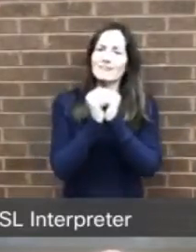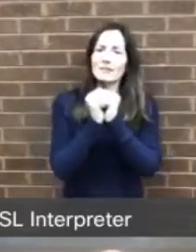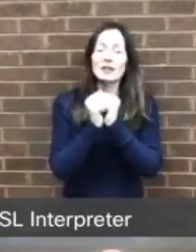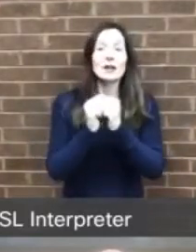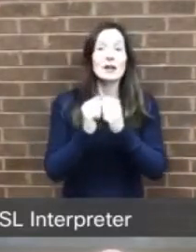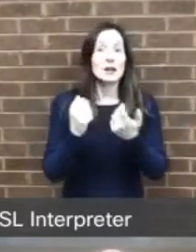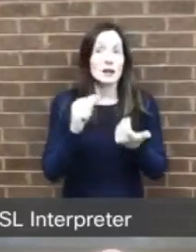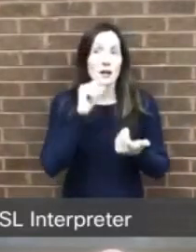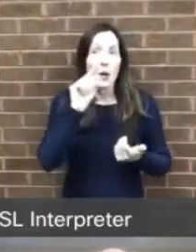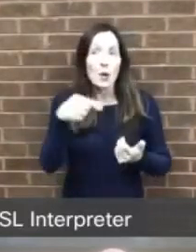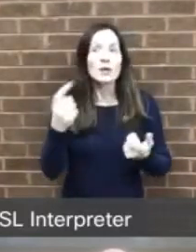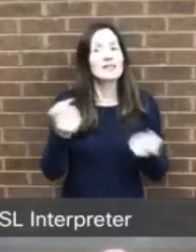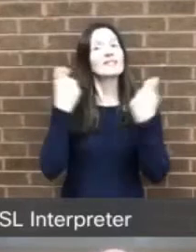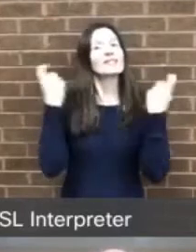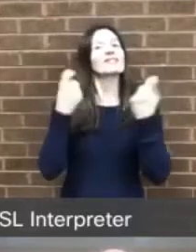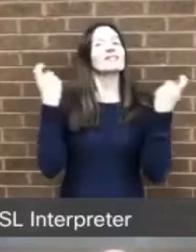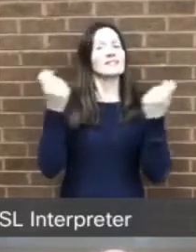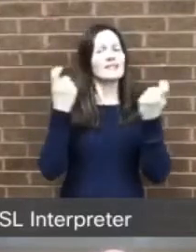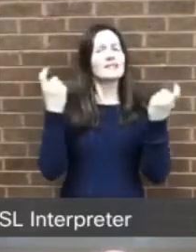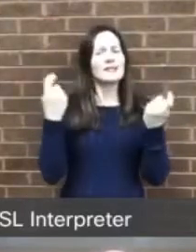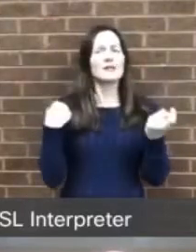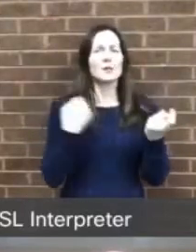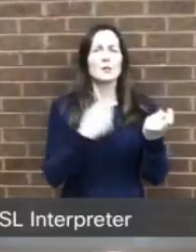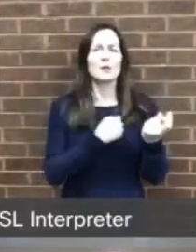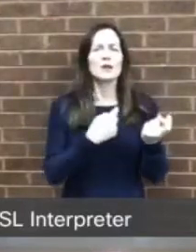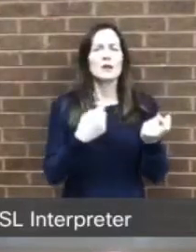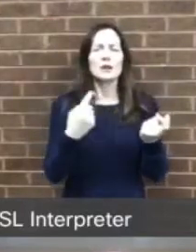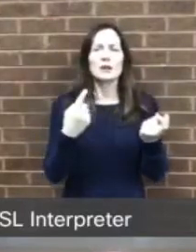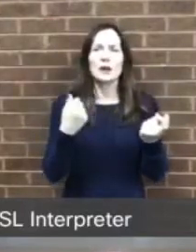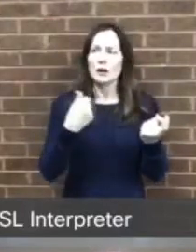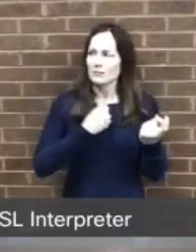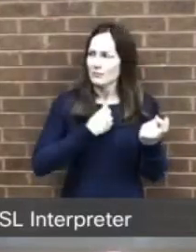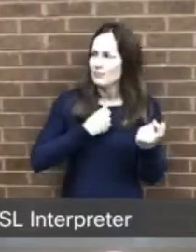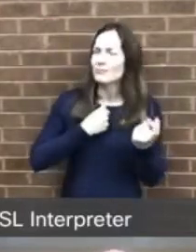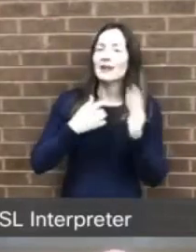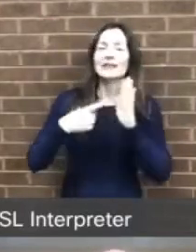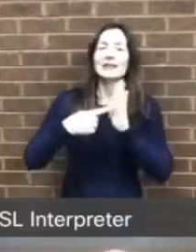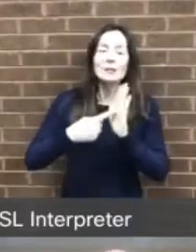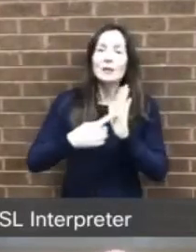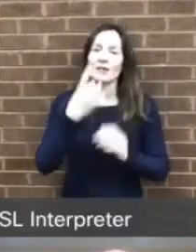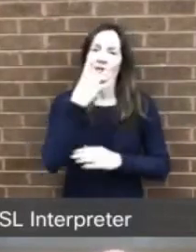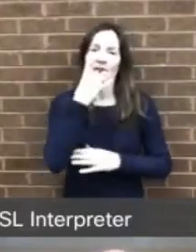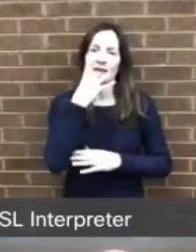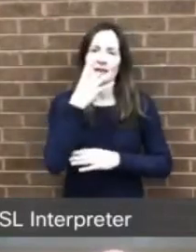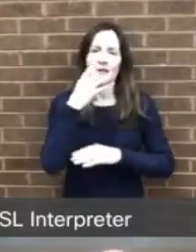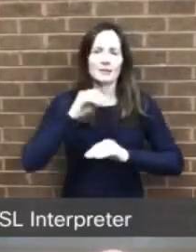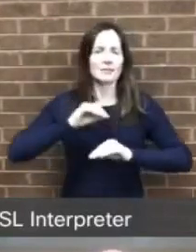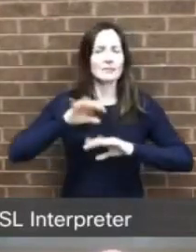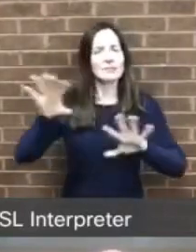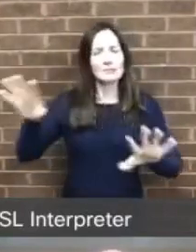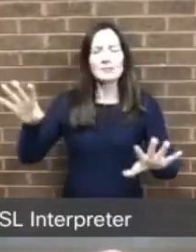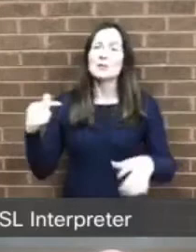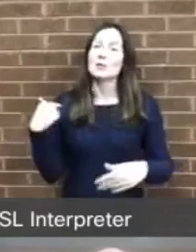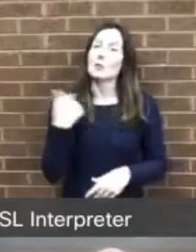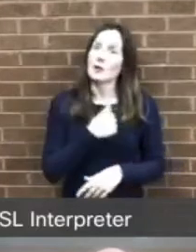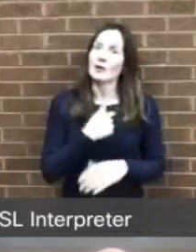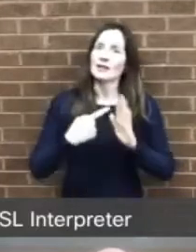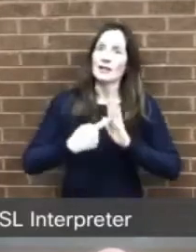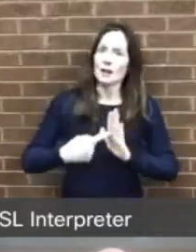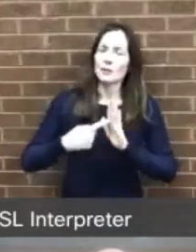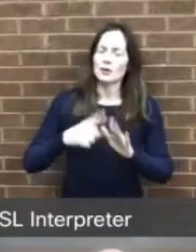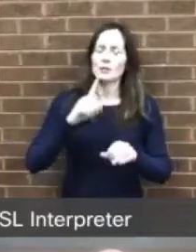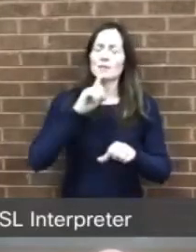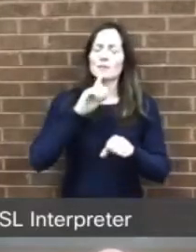an example of the light. We are an example of rededicating ourselves to not